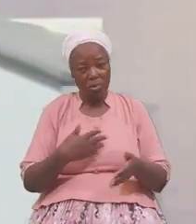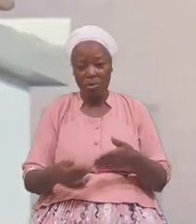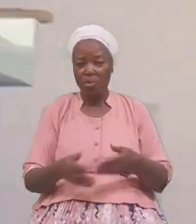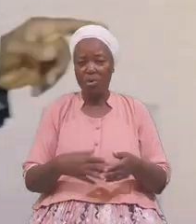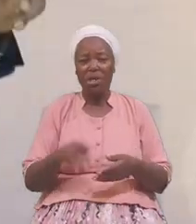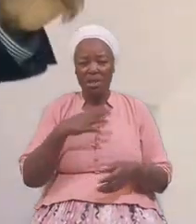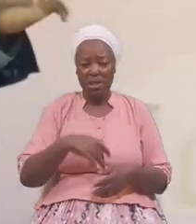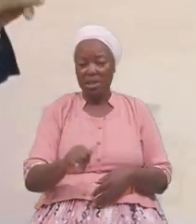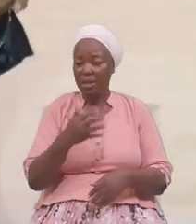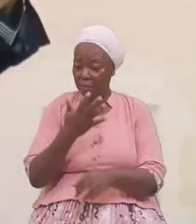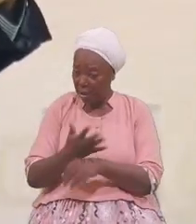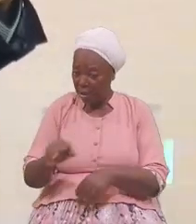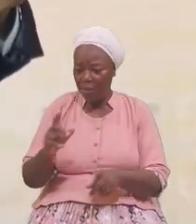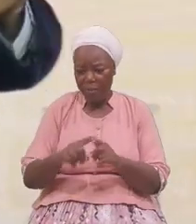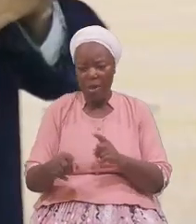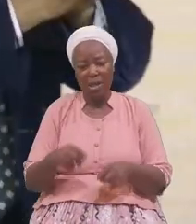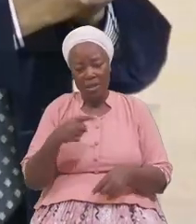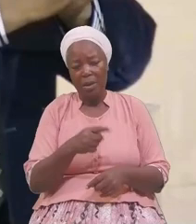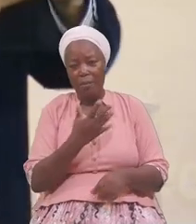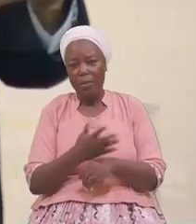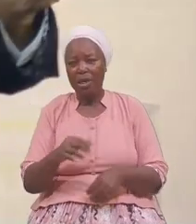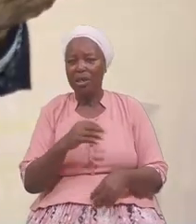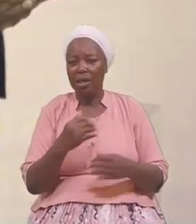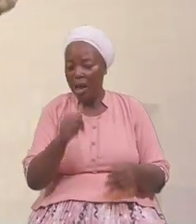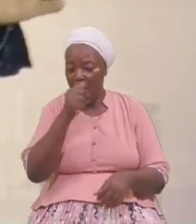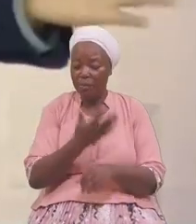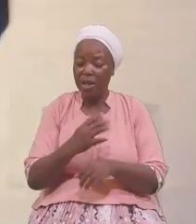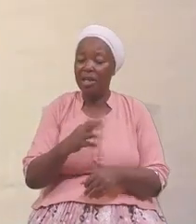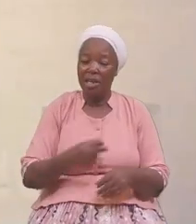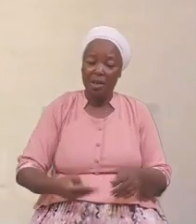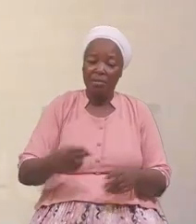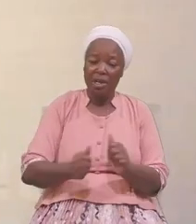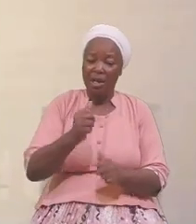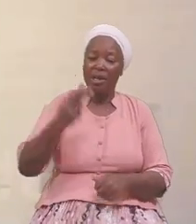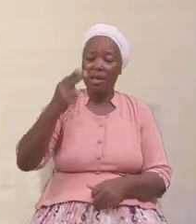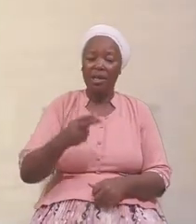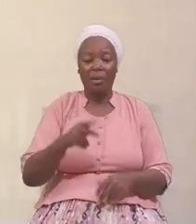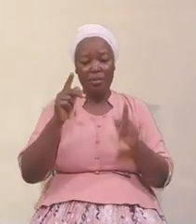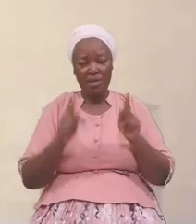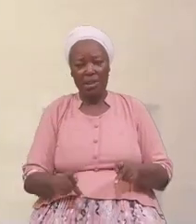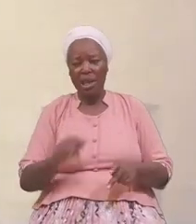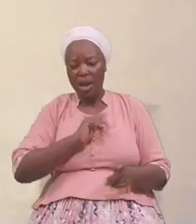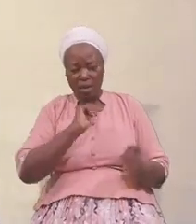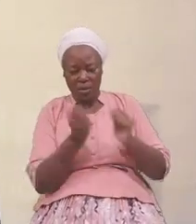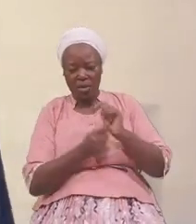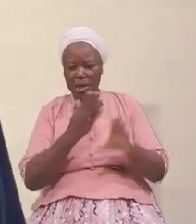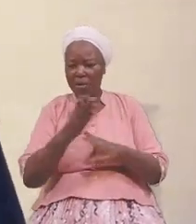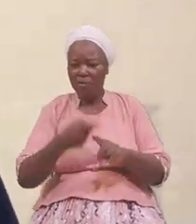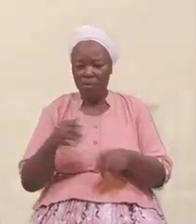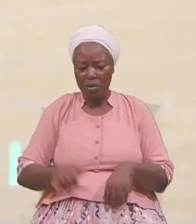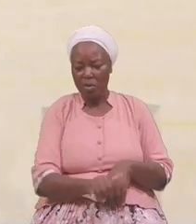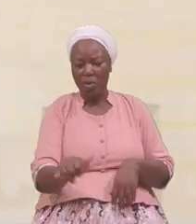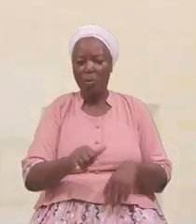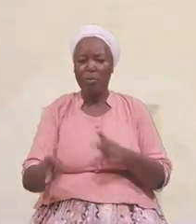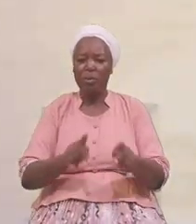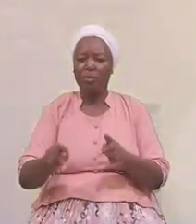begging, but I'm begging a higher personality. I turn away from the common people. I used to